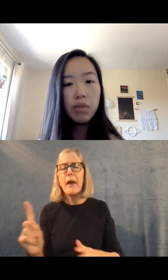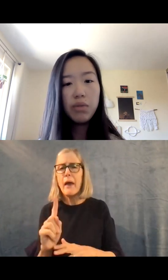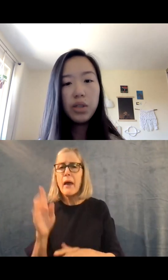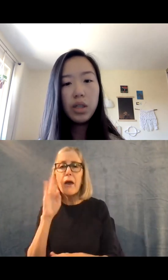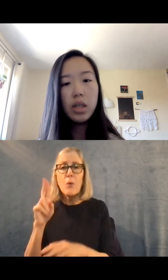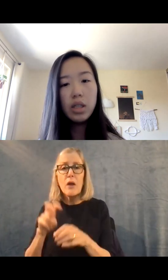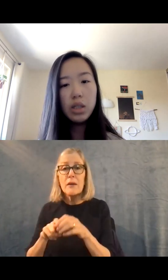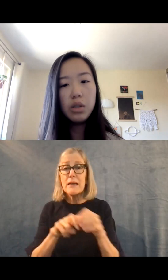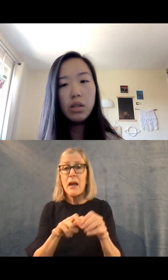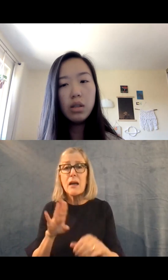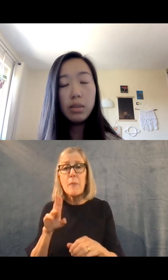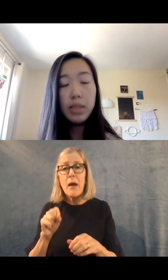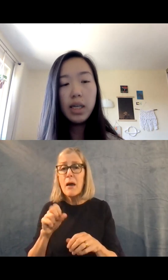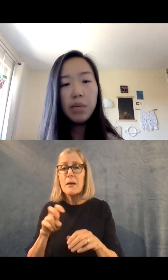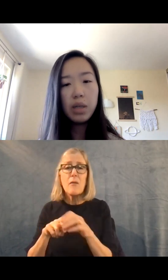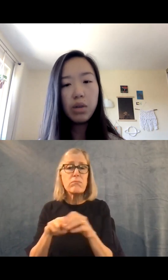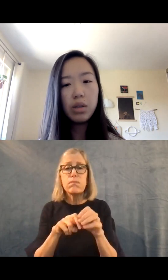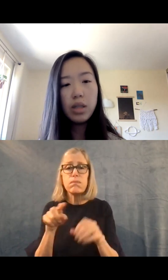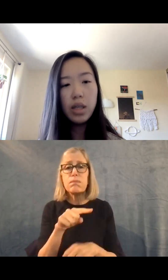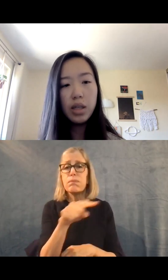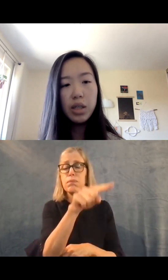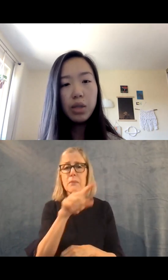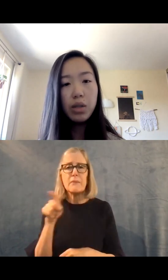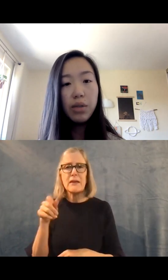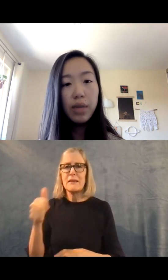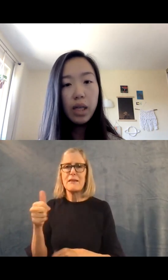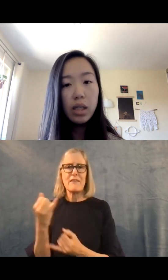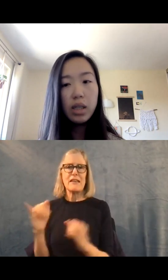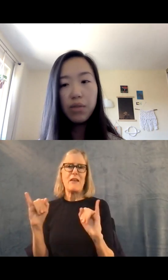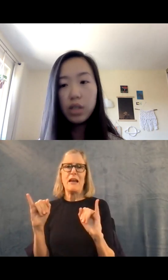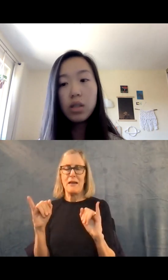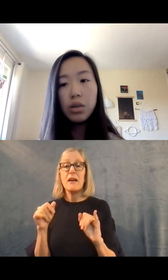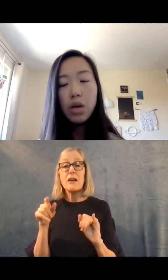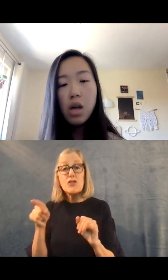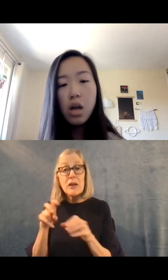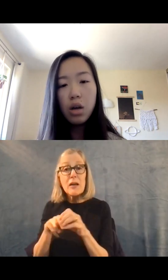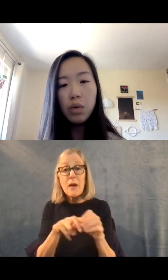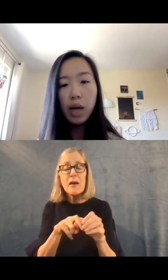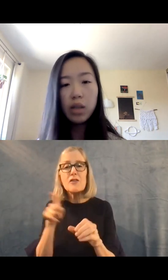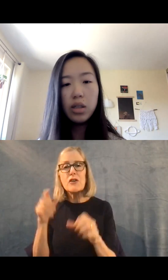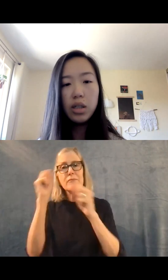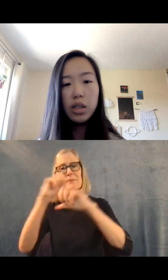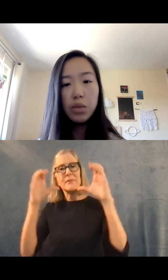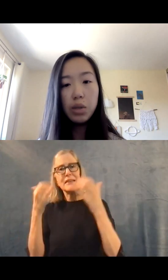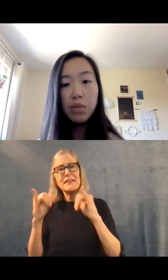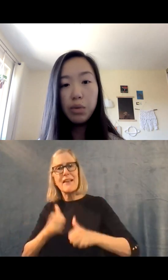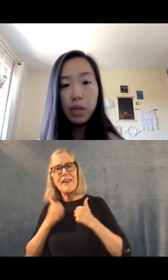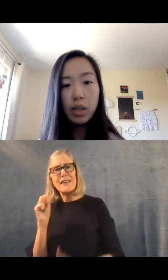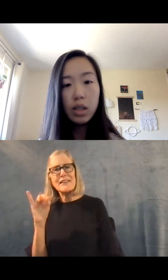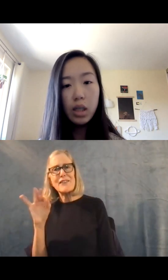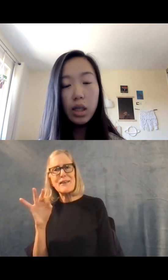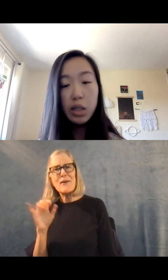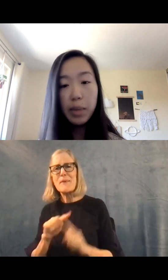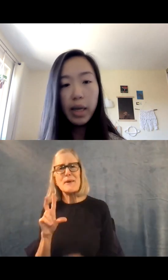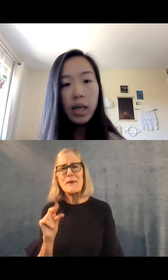was really self-sufficient, and she would be taking bus routes thinking that she was still living in San Francisco when actually she was living with